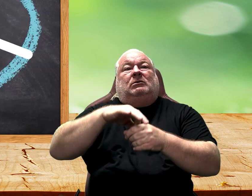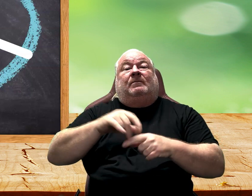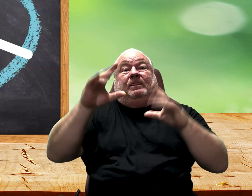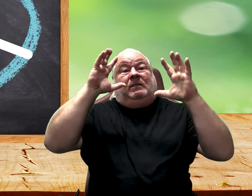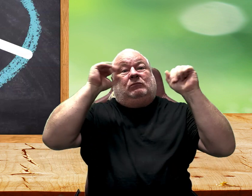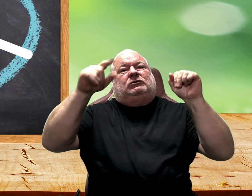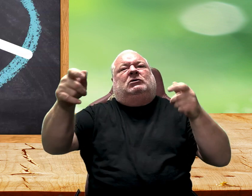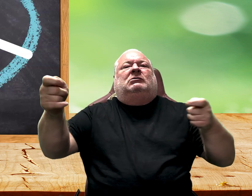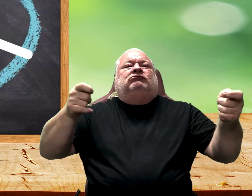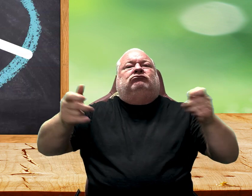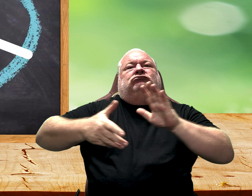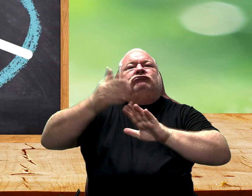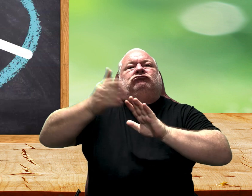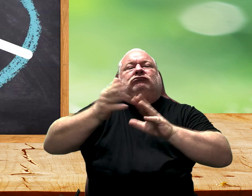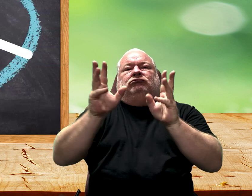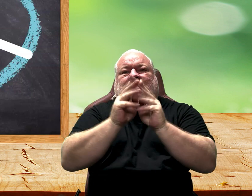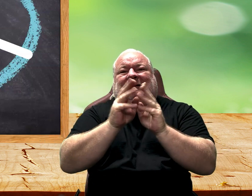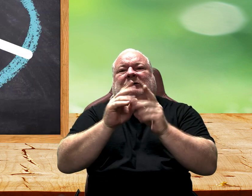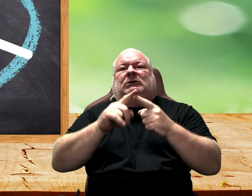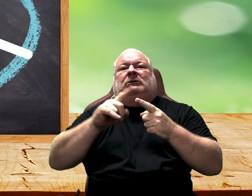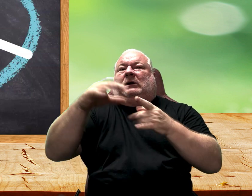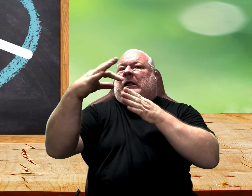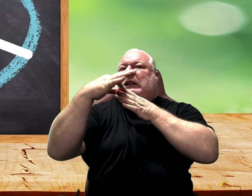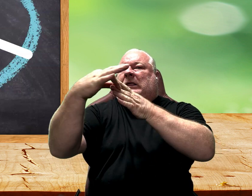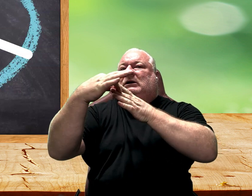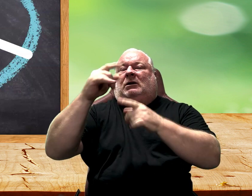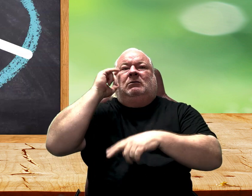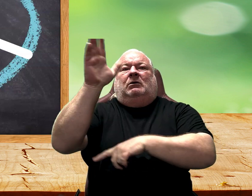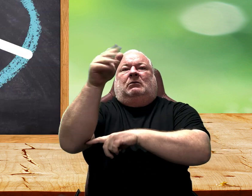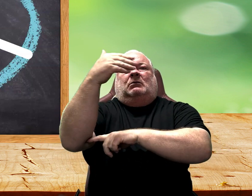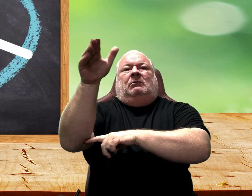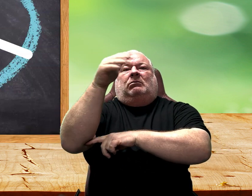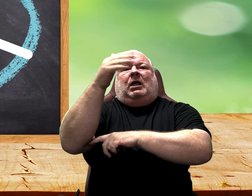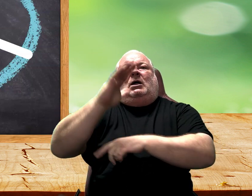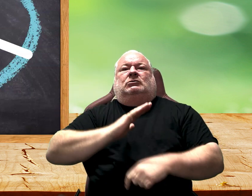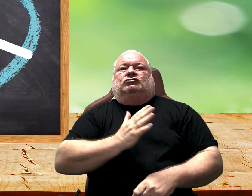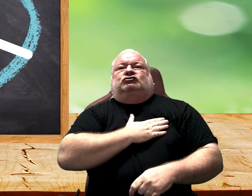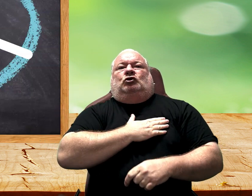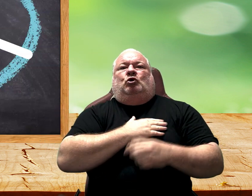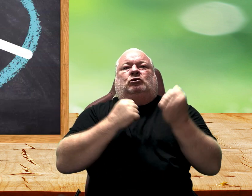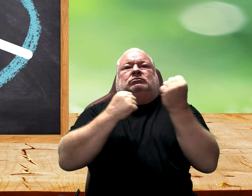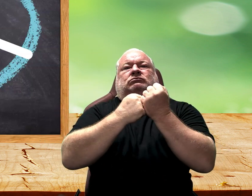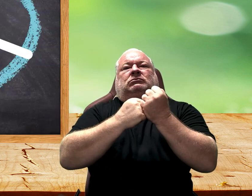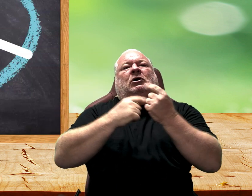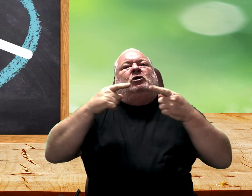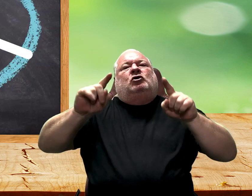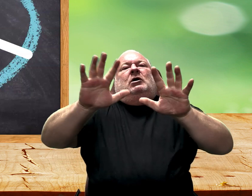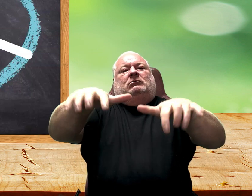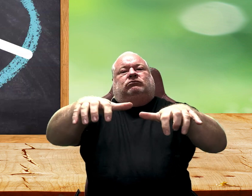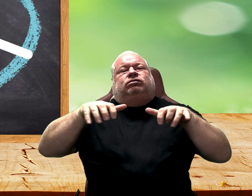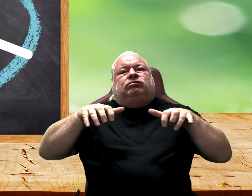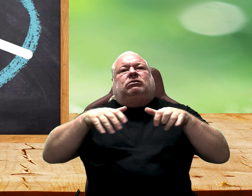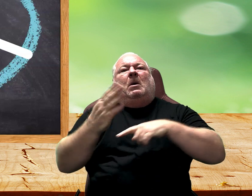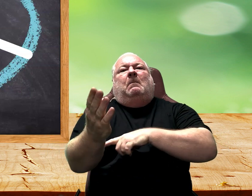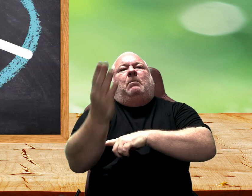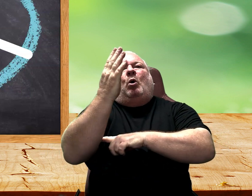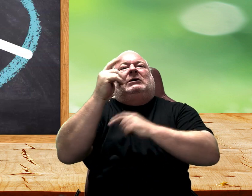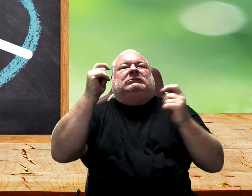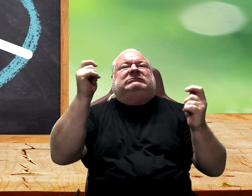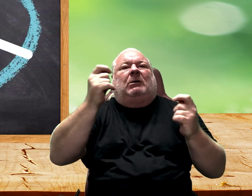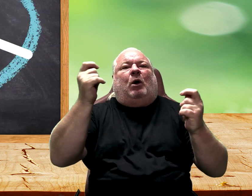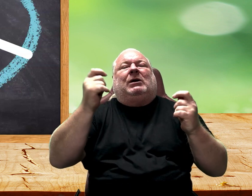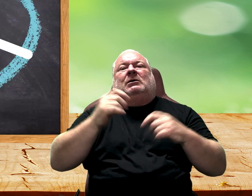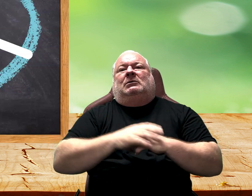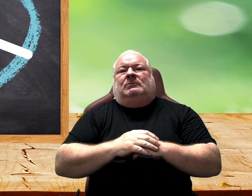president presides over student council meetings and leads the flag salute at award ceremonies and morning ceremonies.